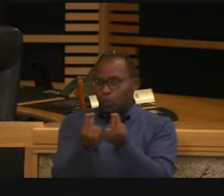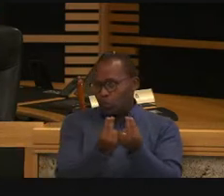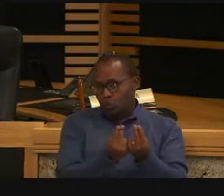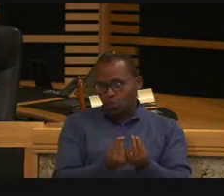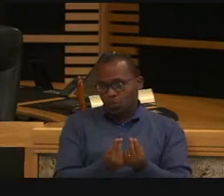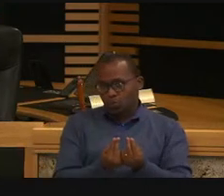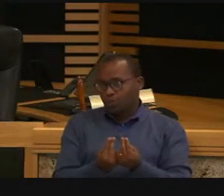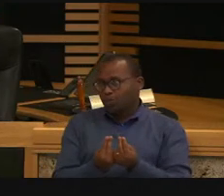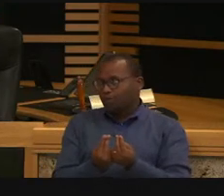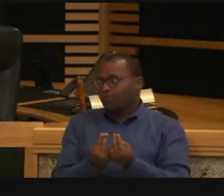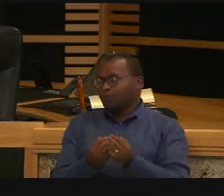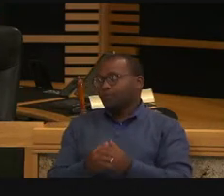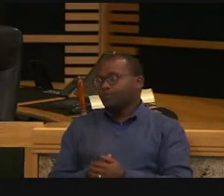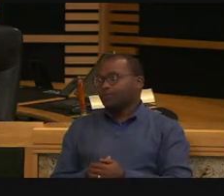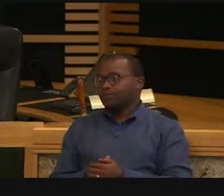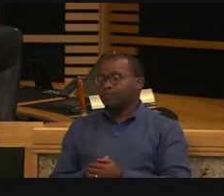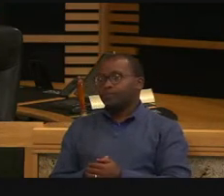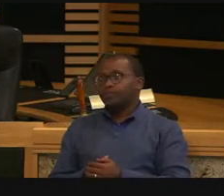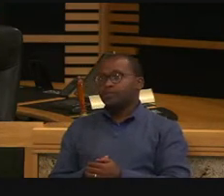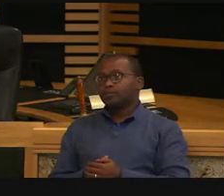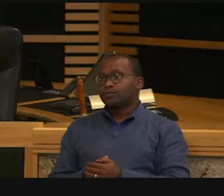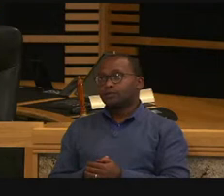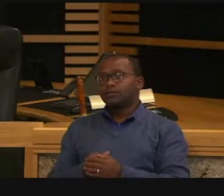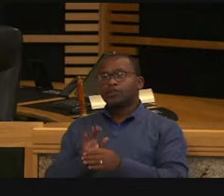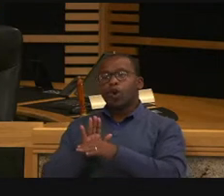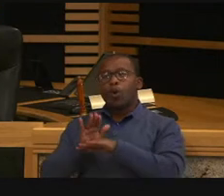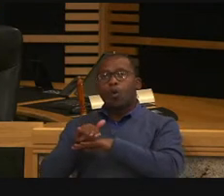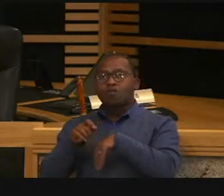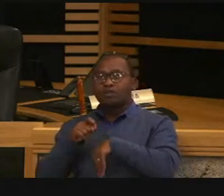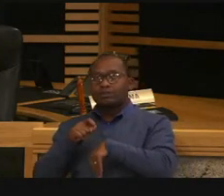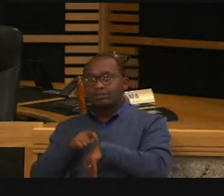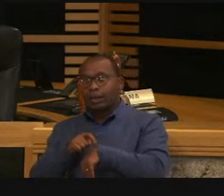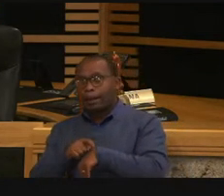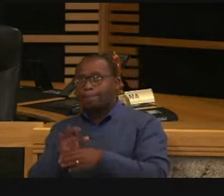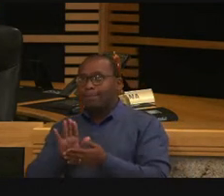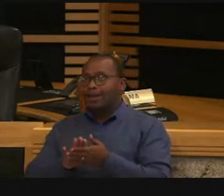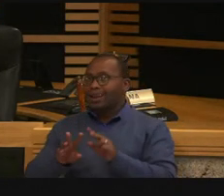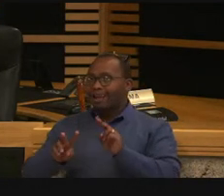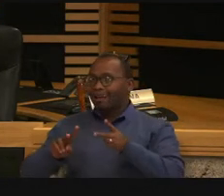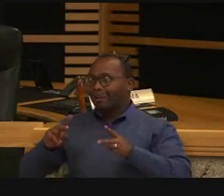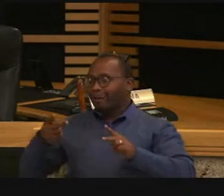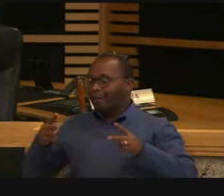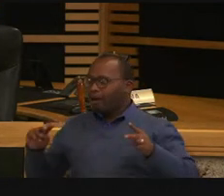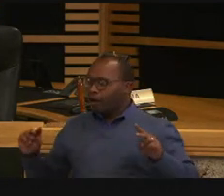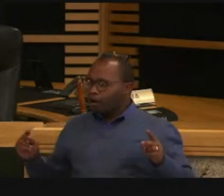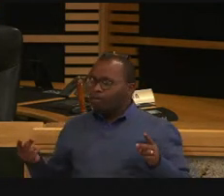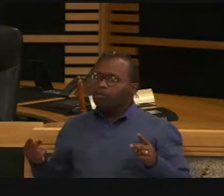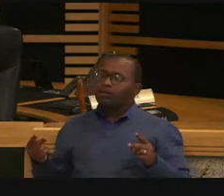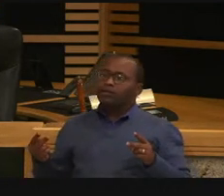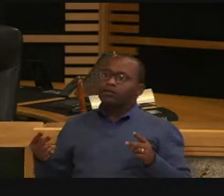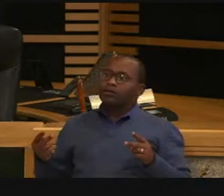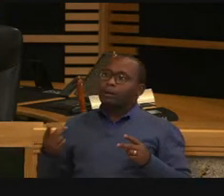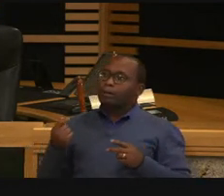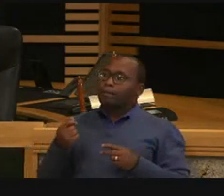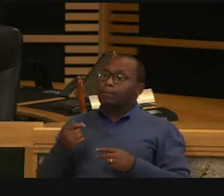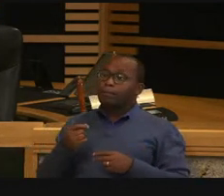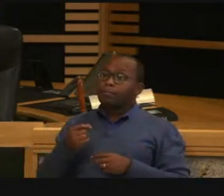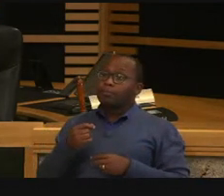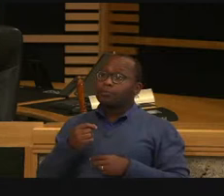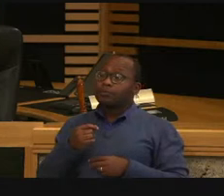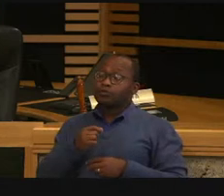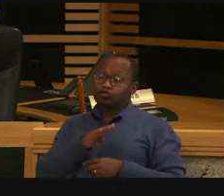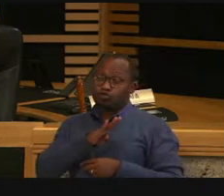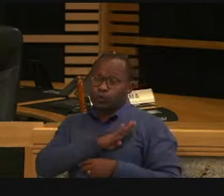the overtime and all the incentives that the public servants and that are entitled